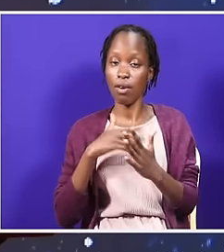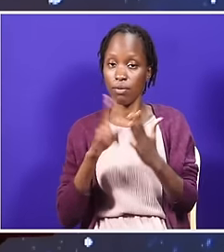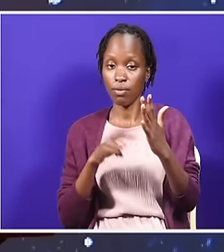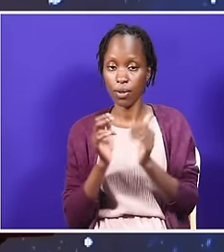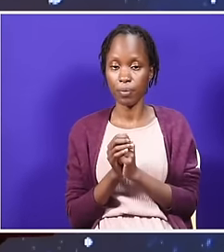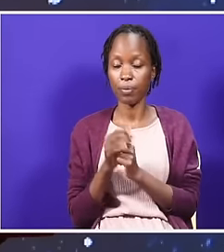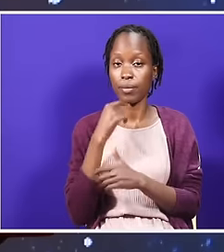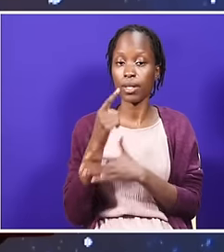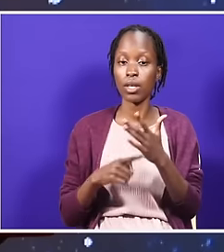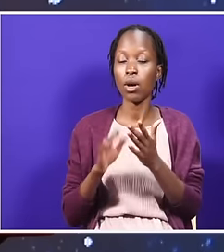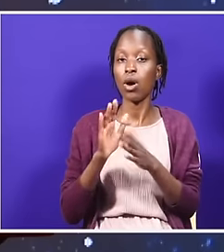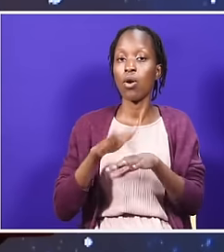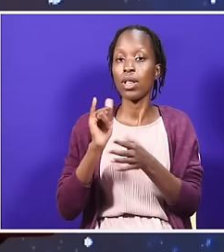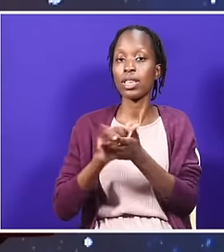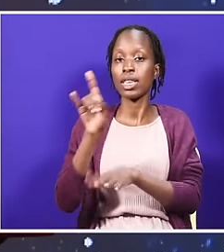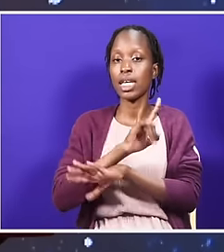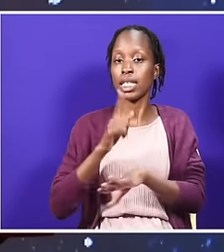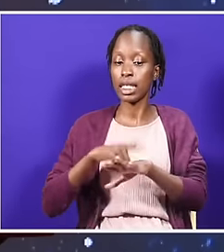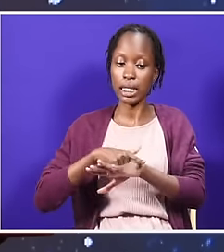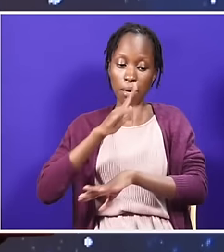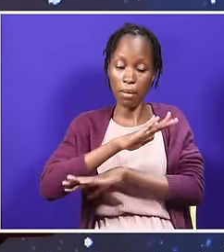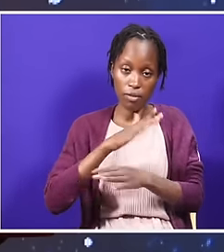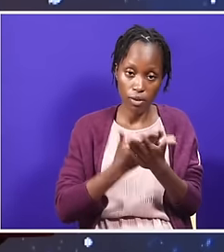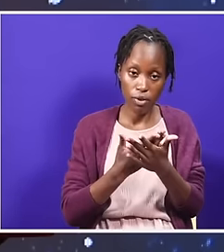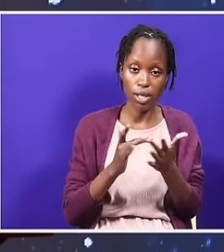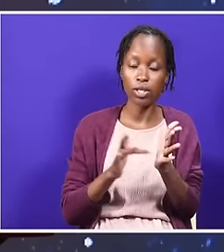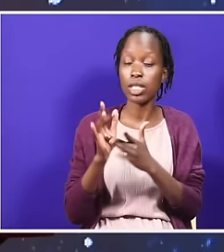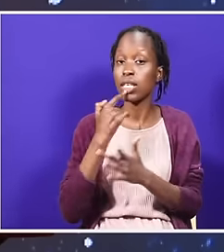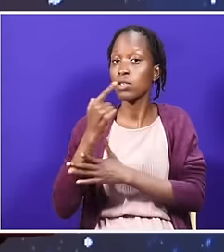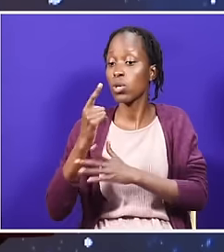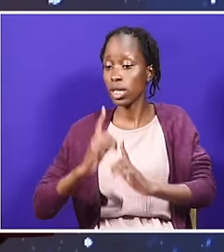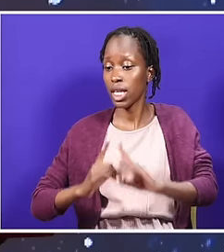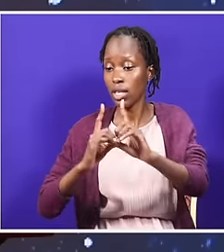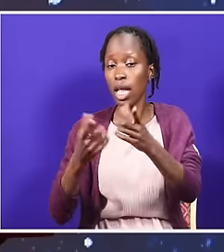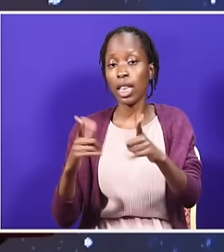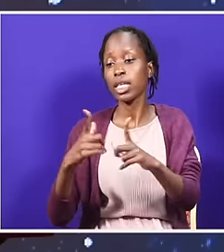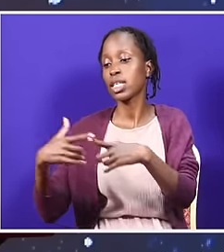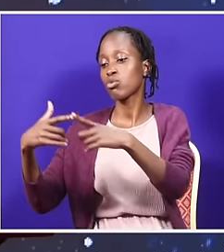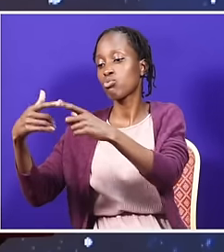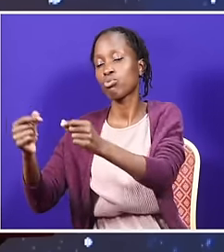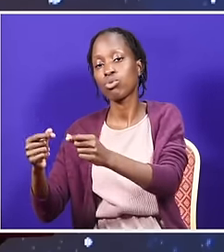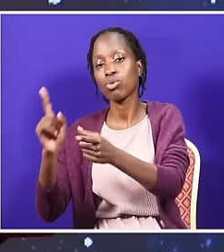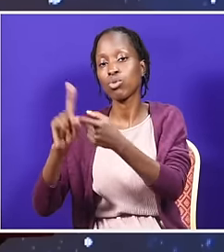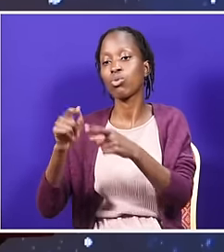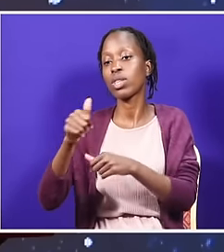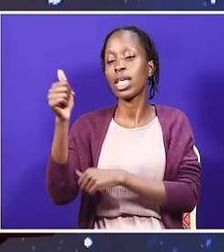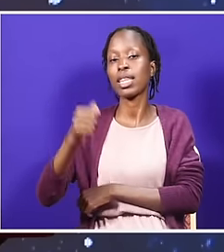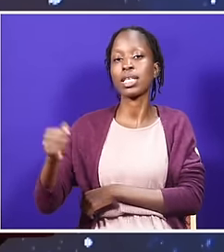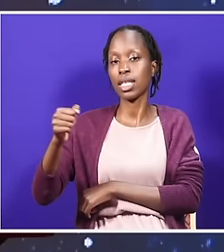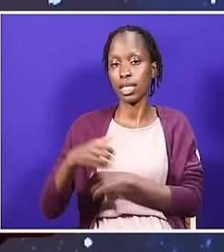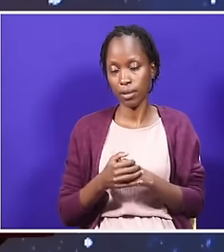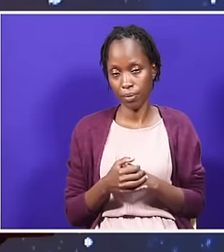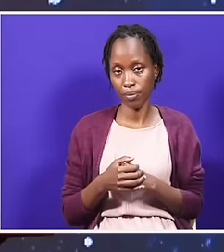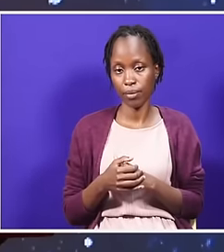It says that on that day, when evening came, He said to them, Let us go over to the other